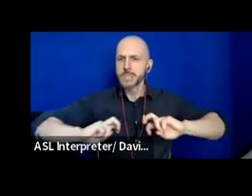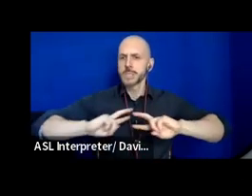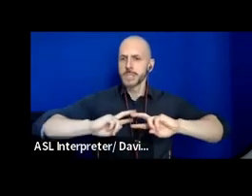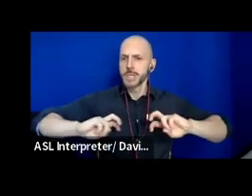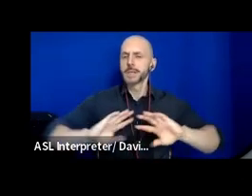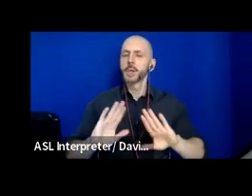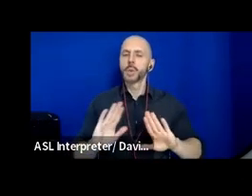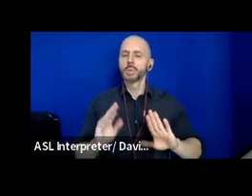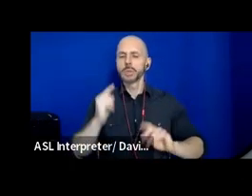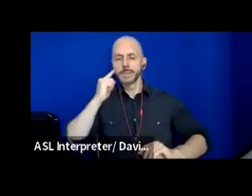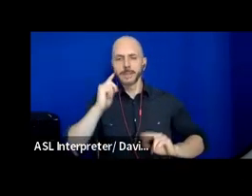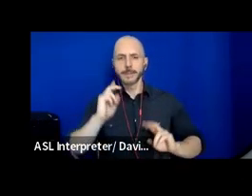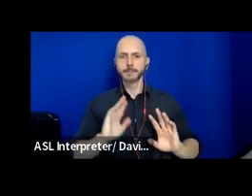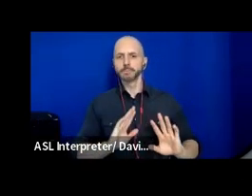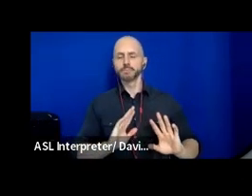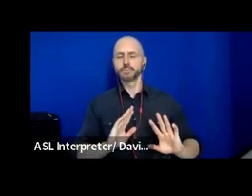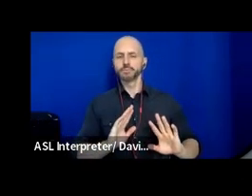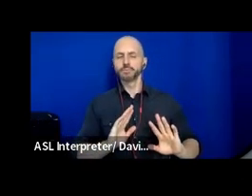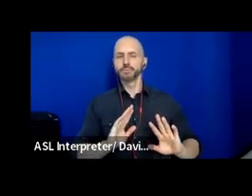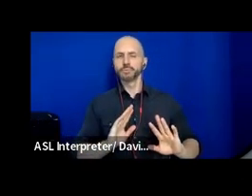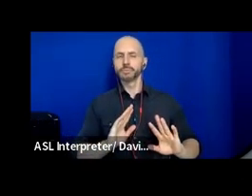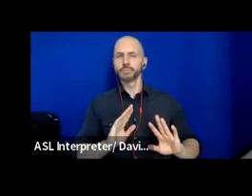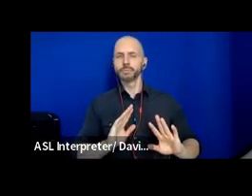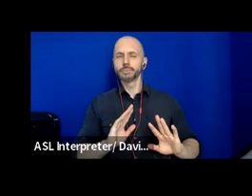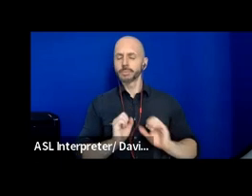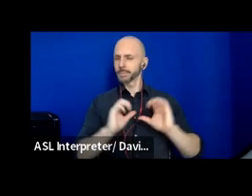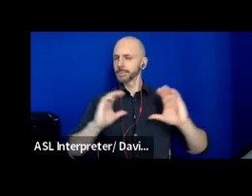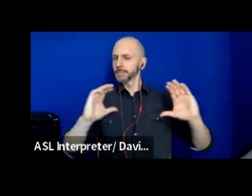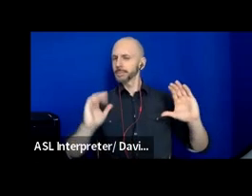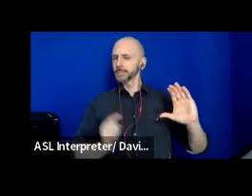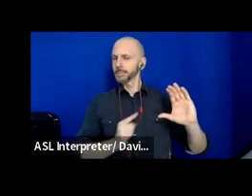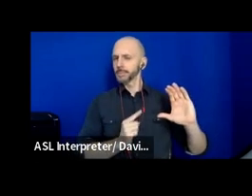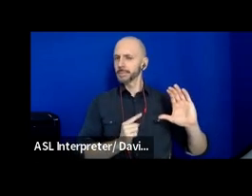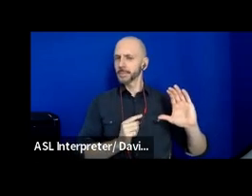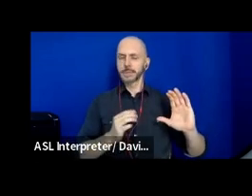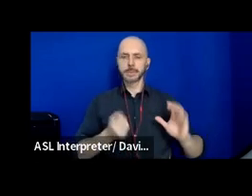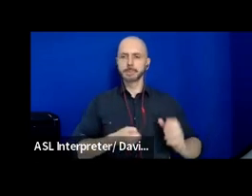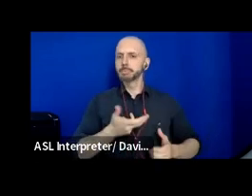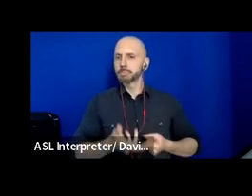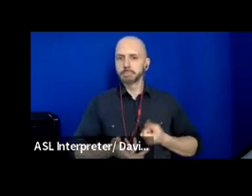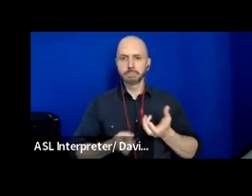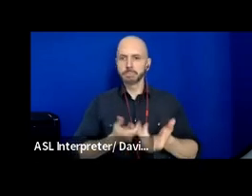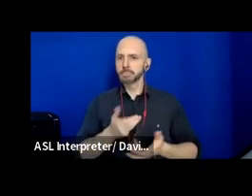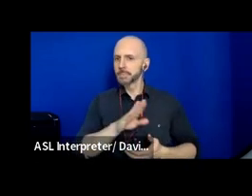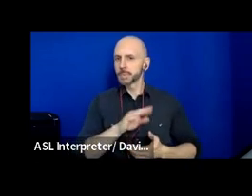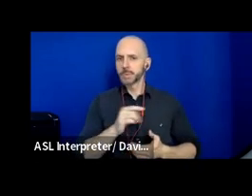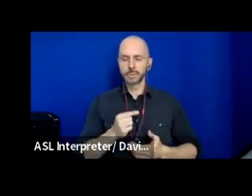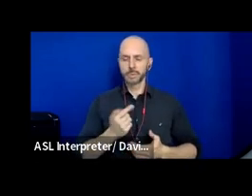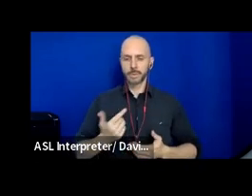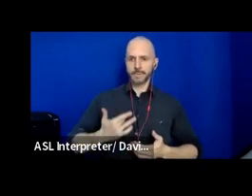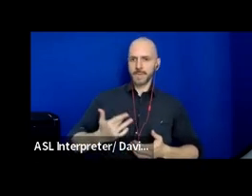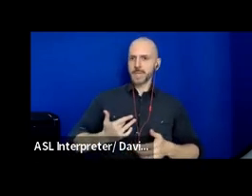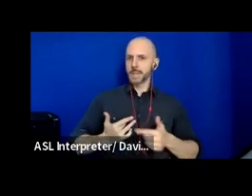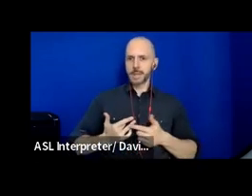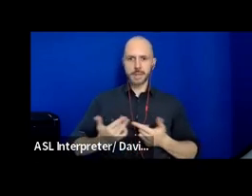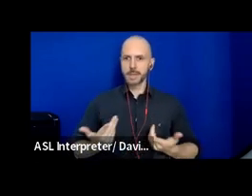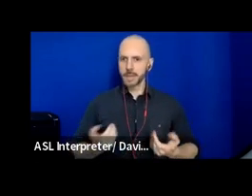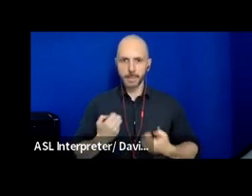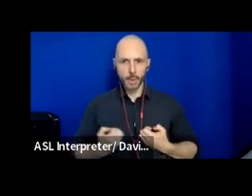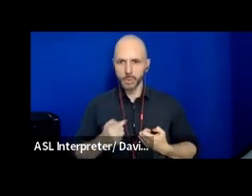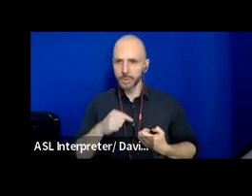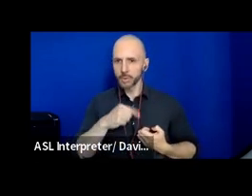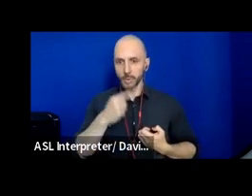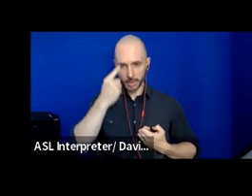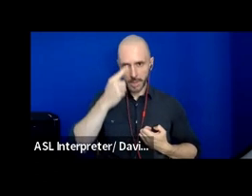and try to resolve it, what might impact, what will either help or hinder how I'm able to do that. So just some of those kinds of